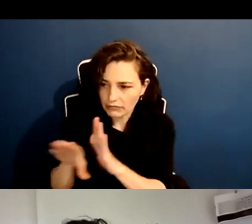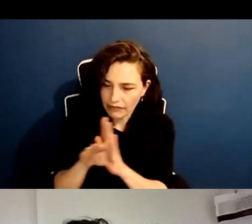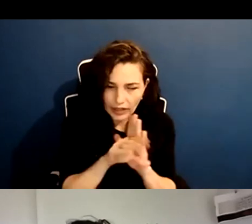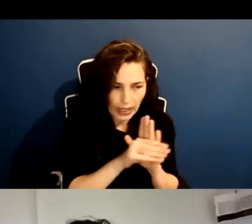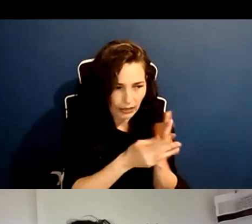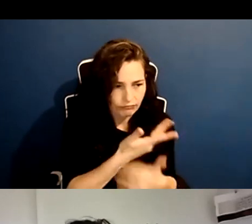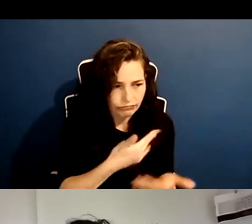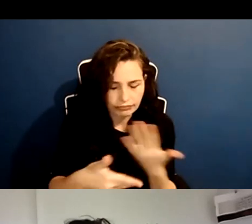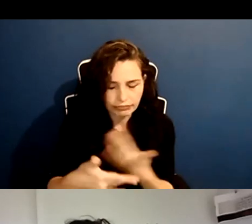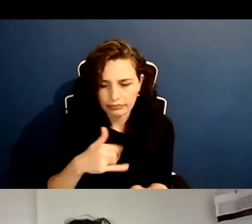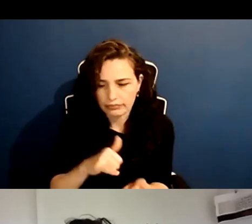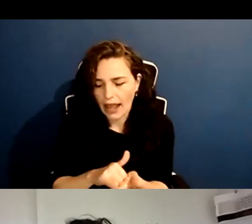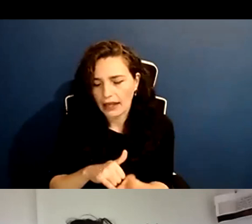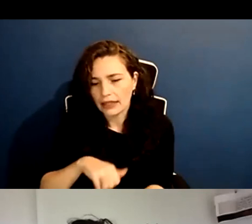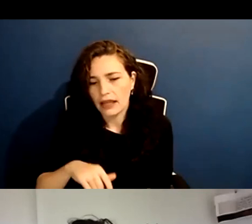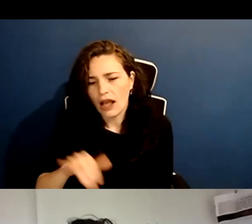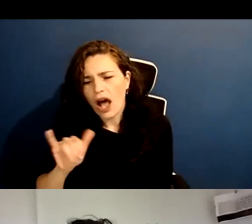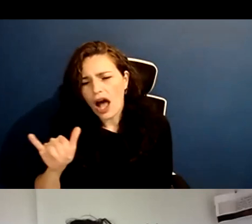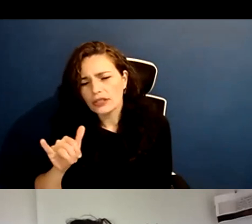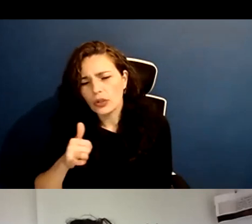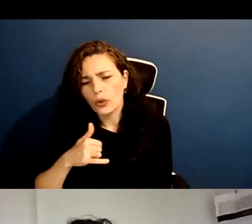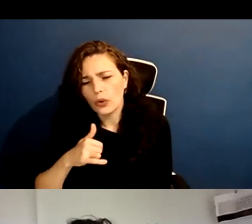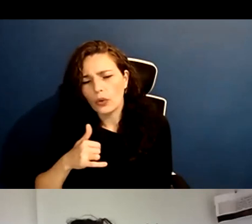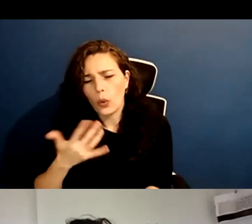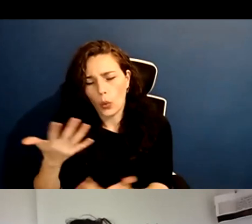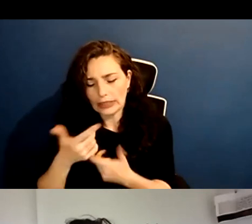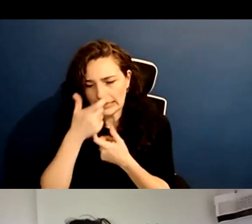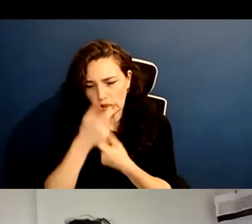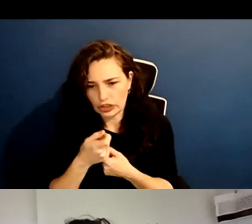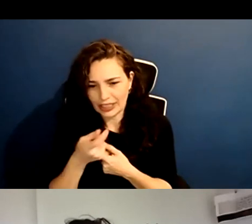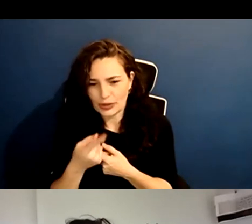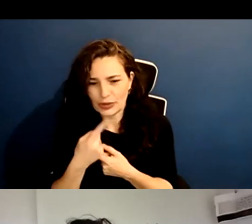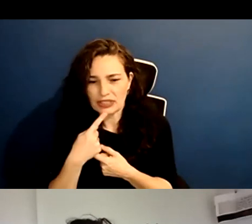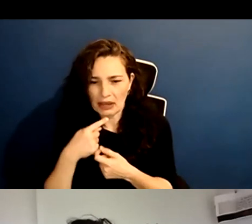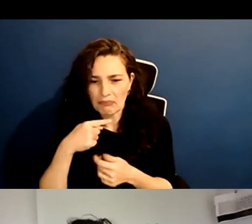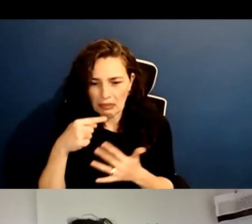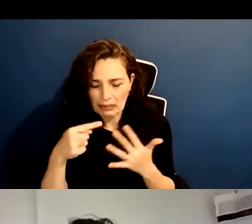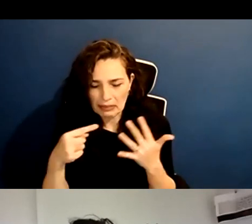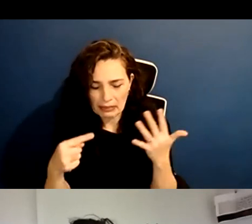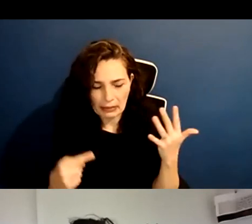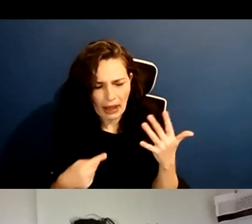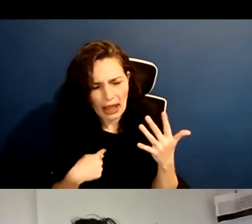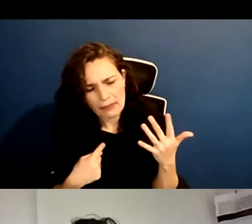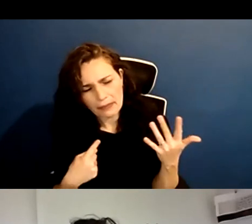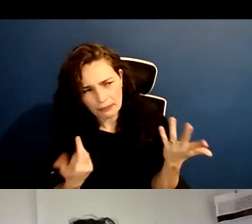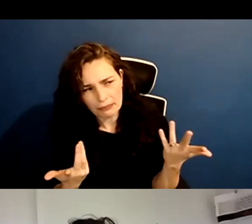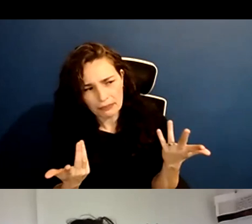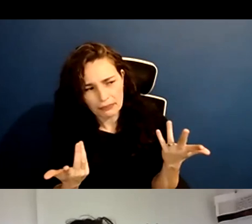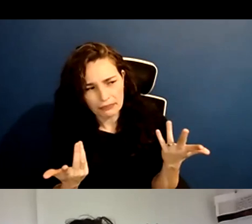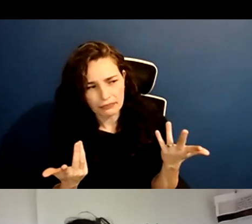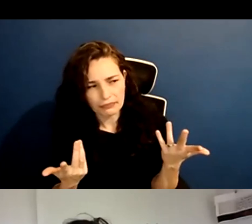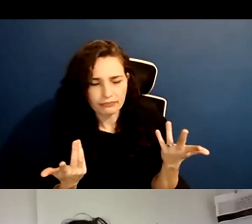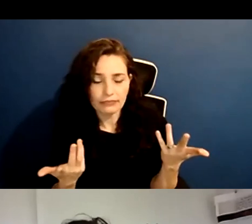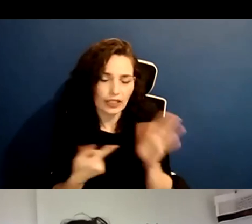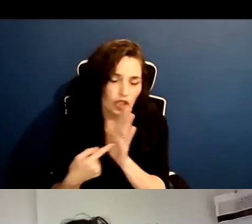And also what's interesting, because as you say these things out loud, we're going to go to your application. And